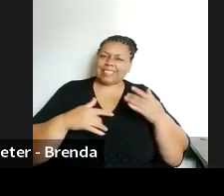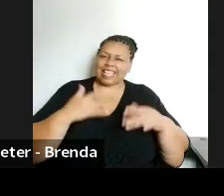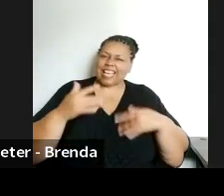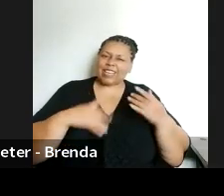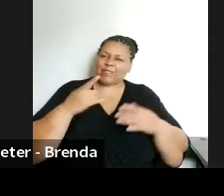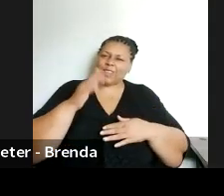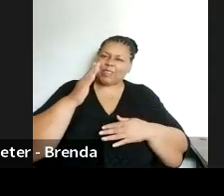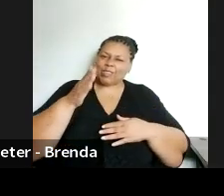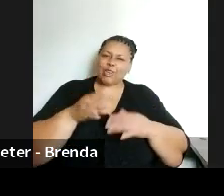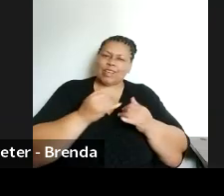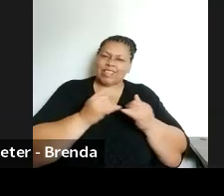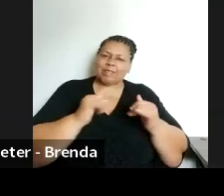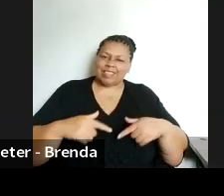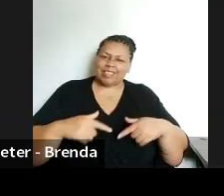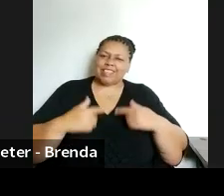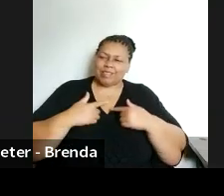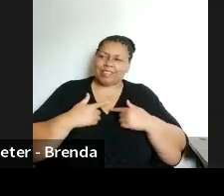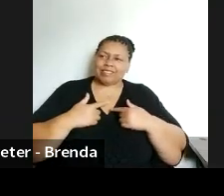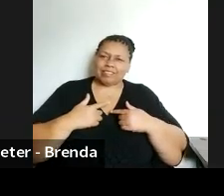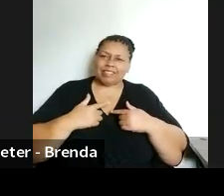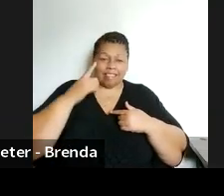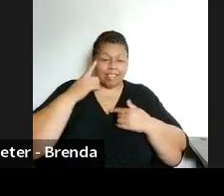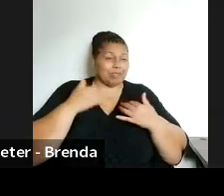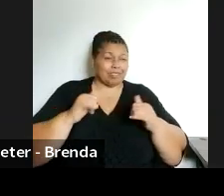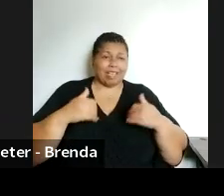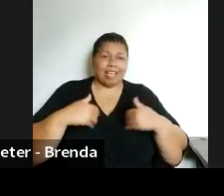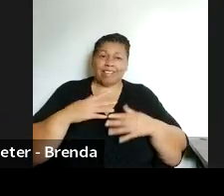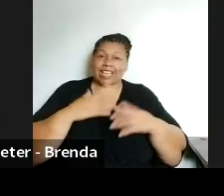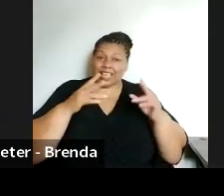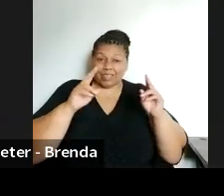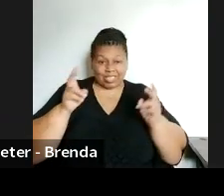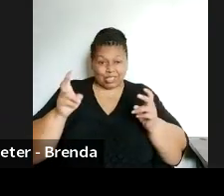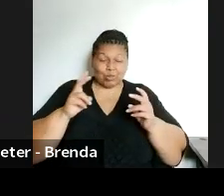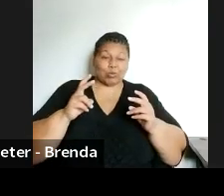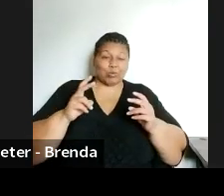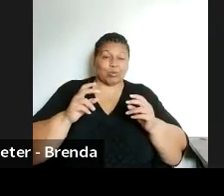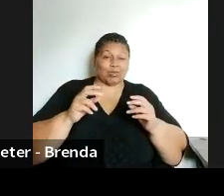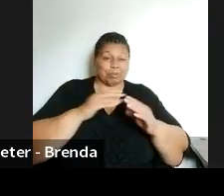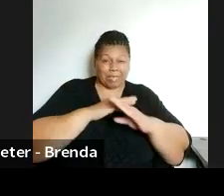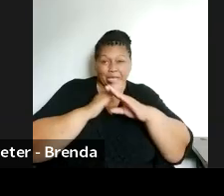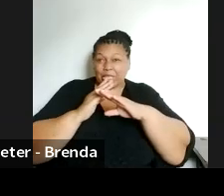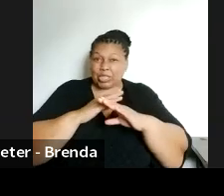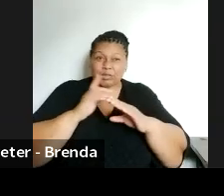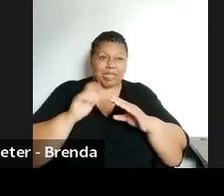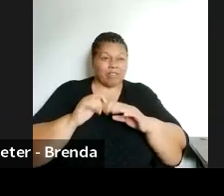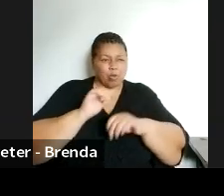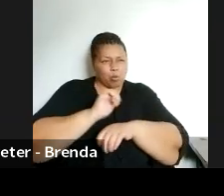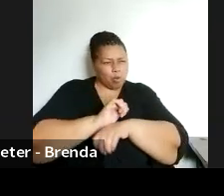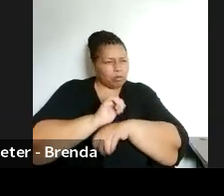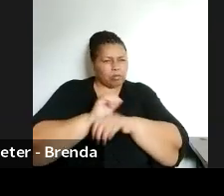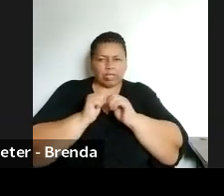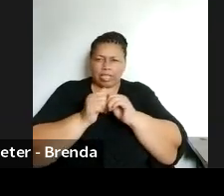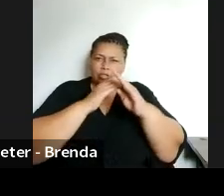of independent living. I think that we still have a lot of issues and barriers that we have to work together